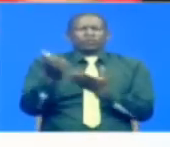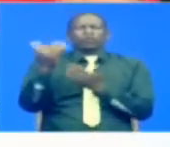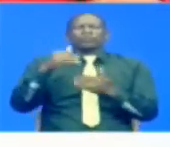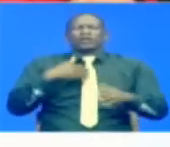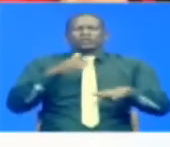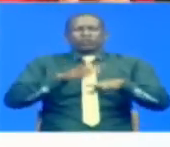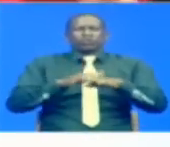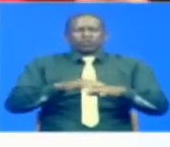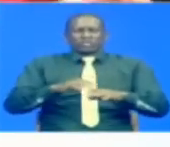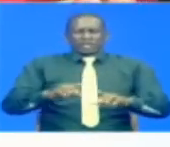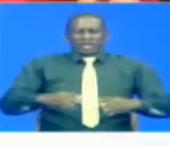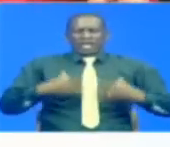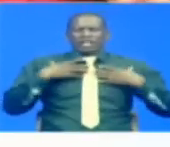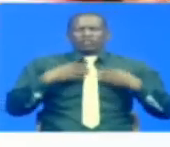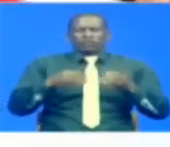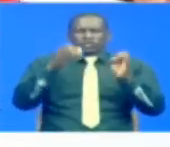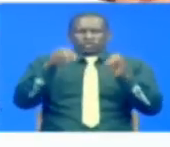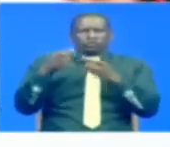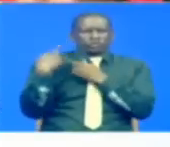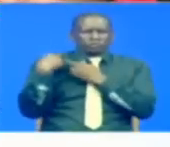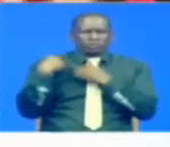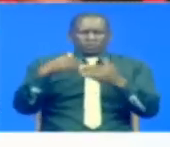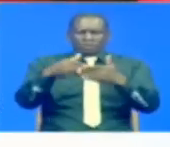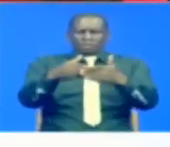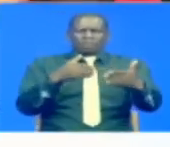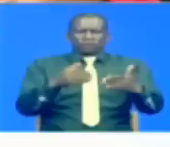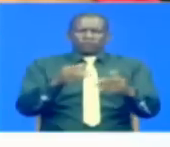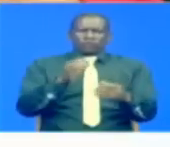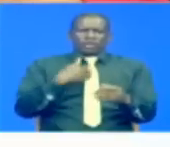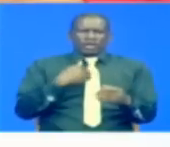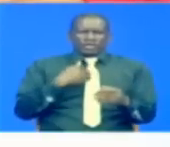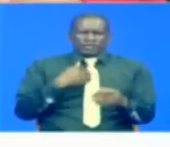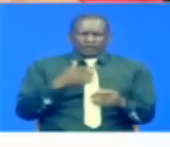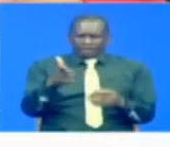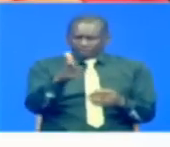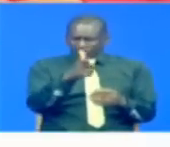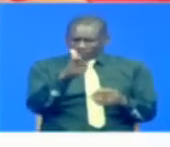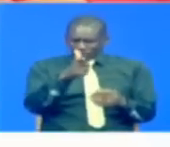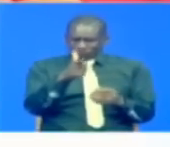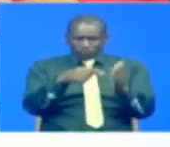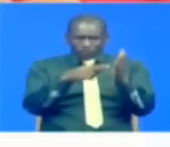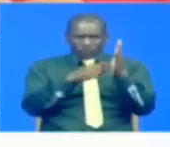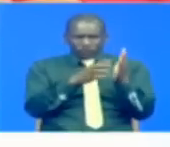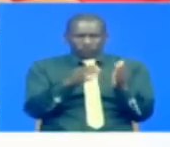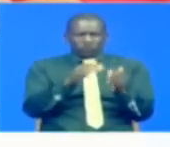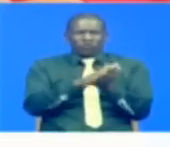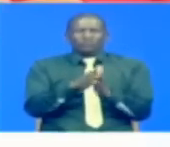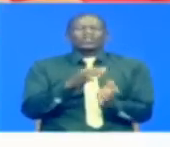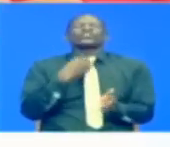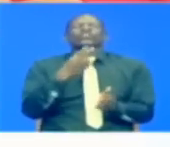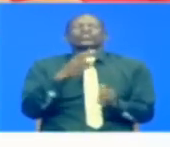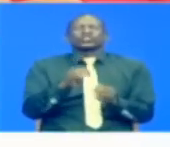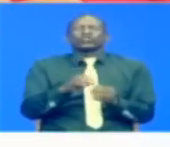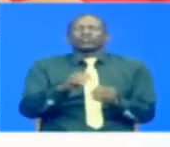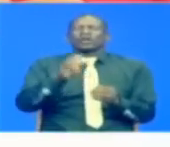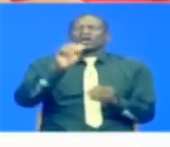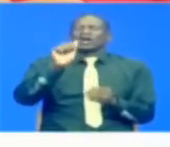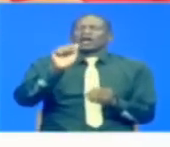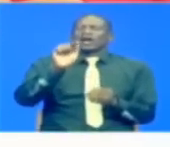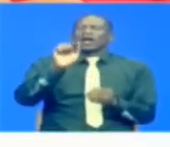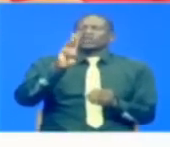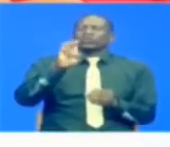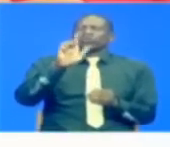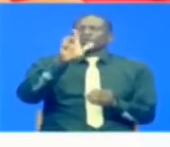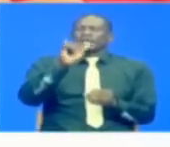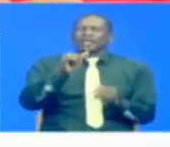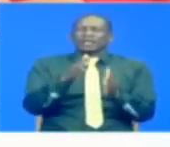new responsibilities. Earlier, we had a video that we showed without audio of Francis Atwoli of Kotu and Wilson